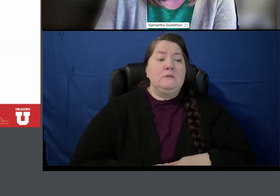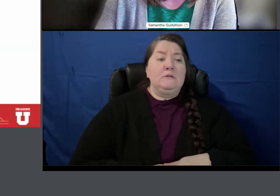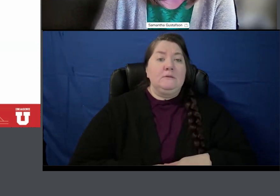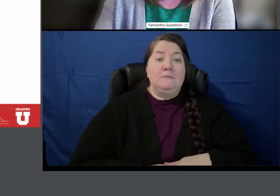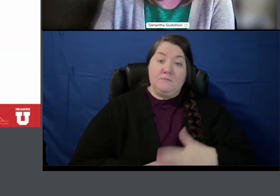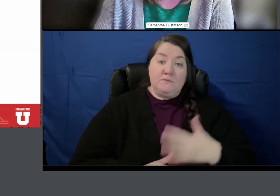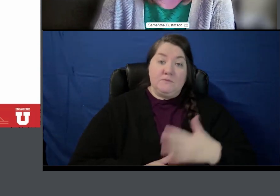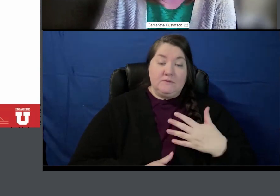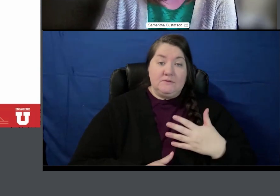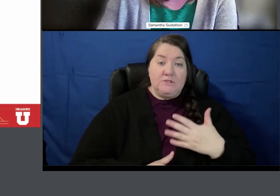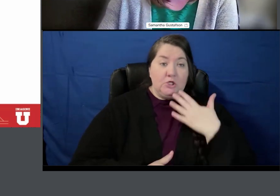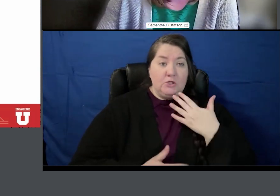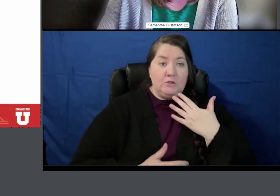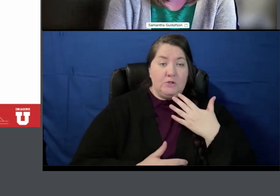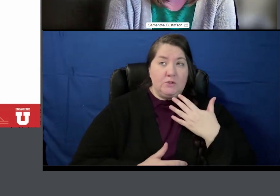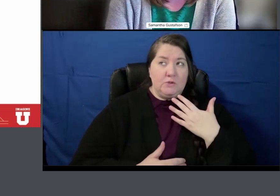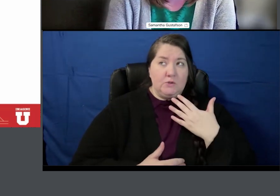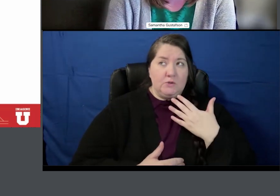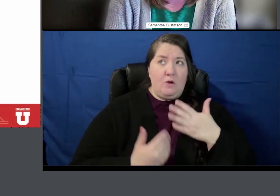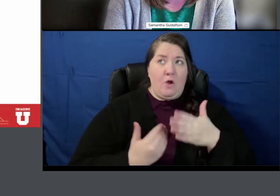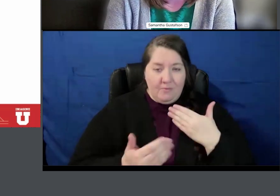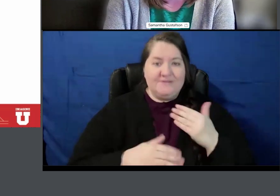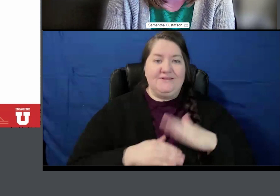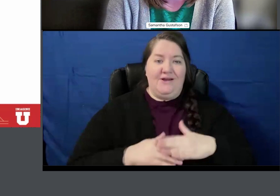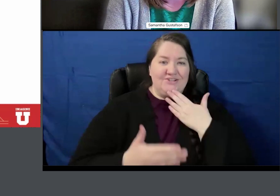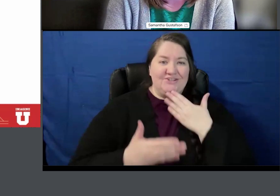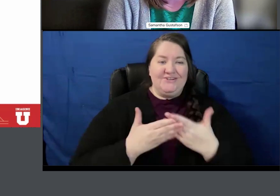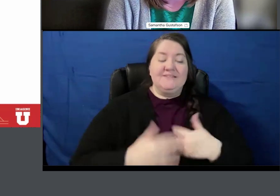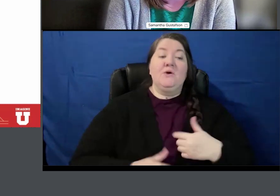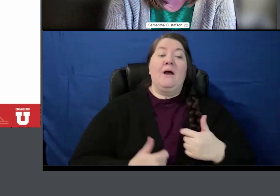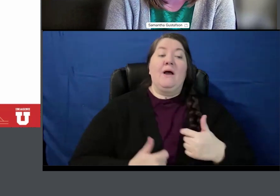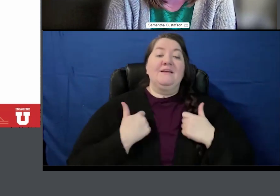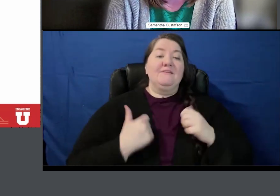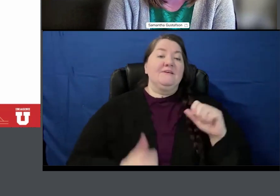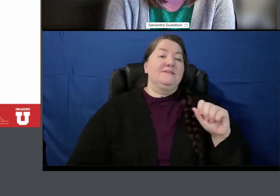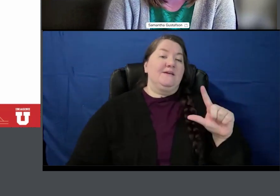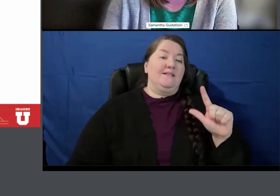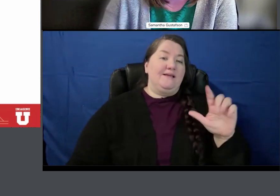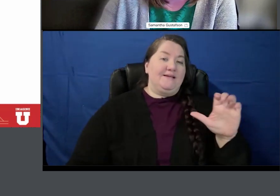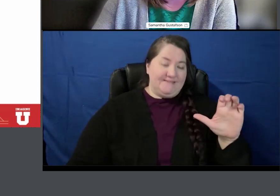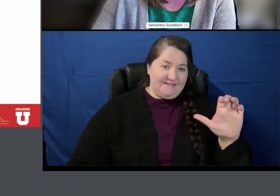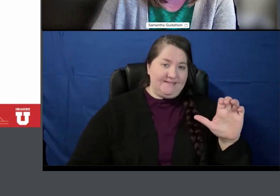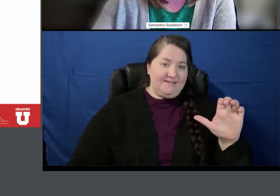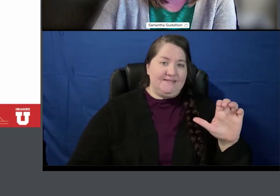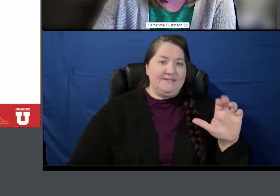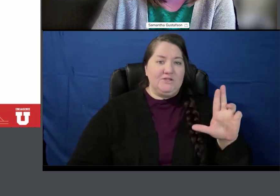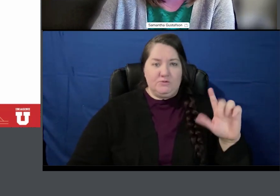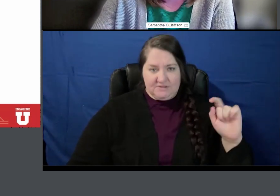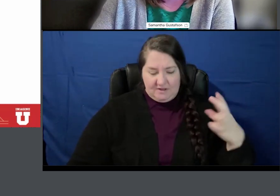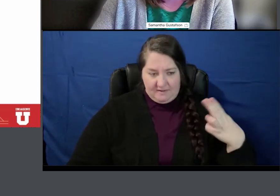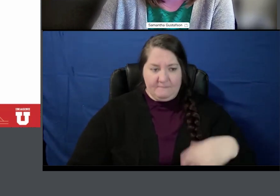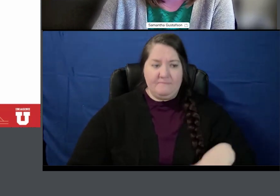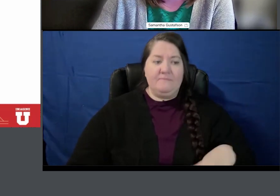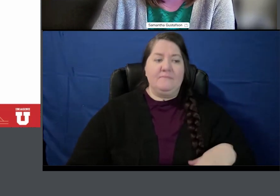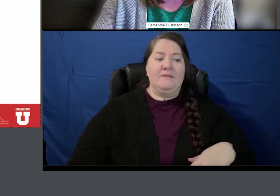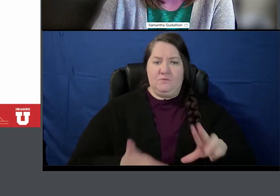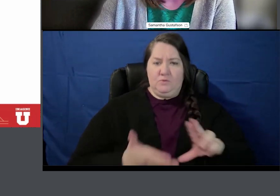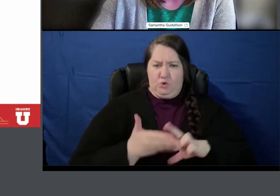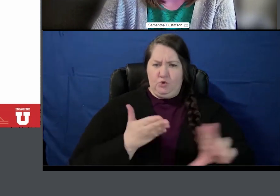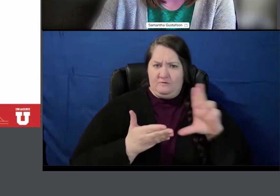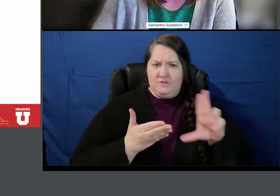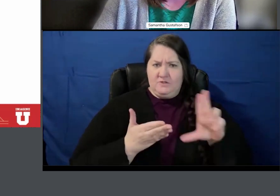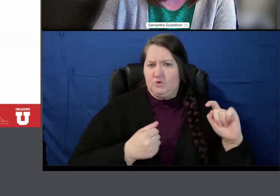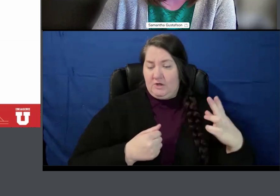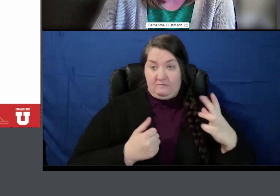good, well, almost on to the good stuff. So I live in Salt Lake City, Utah. That's where University of Utah is located. For those of you